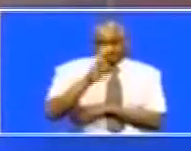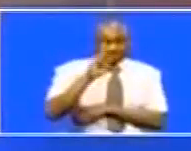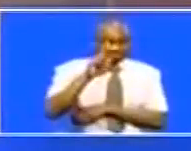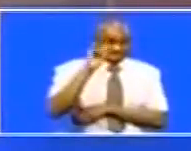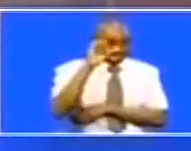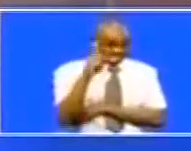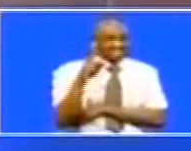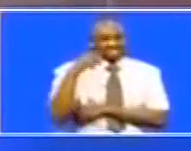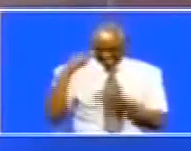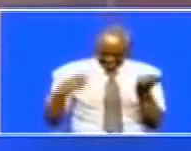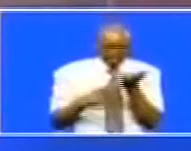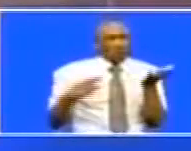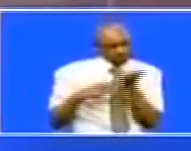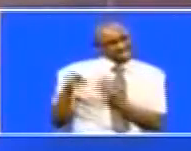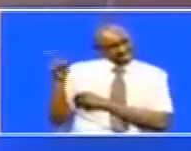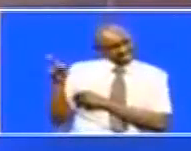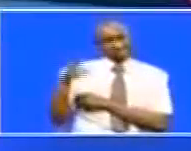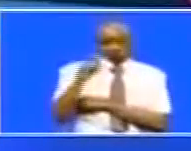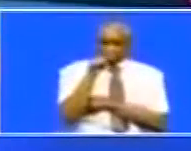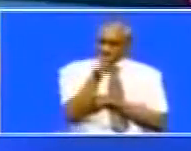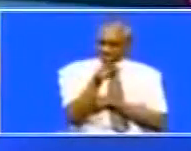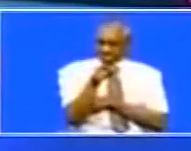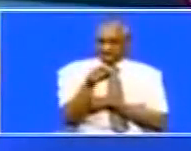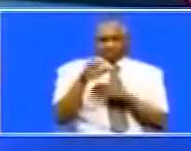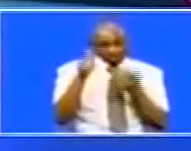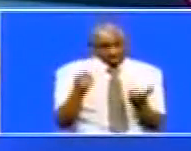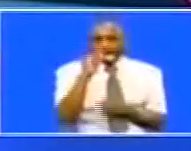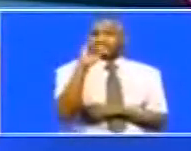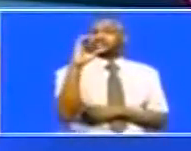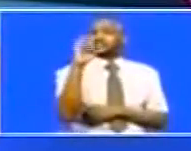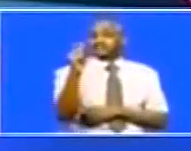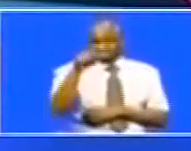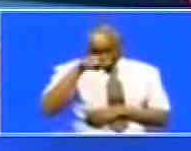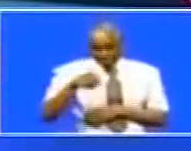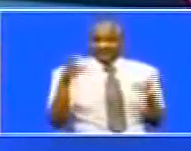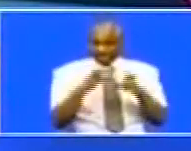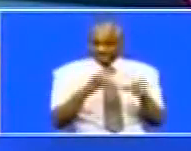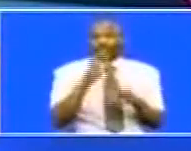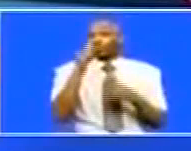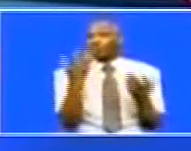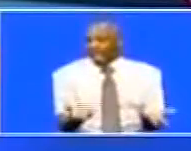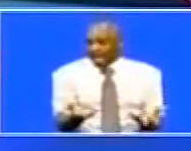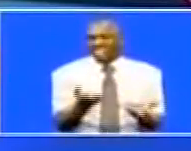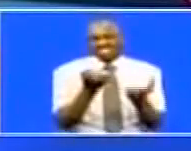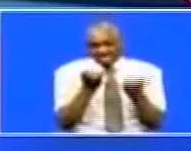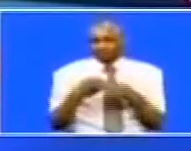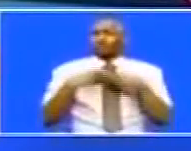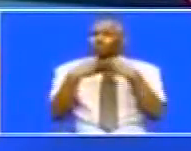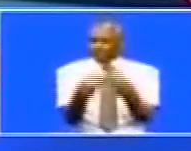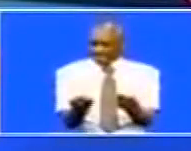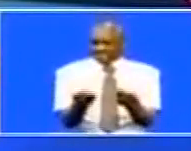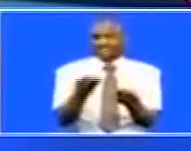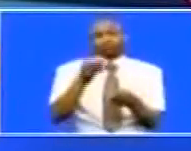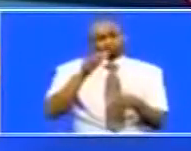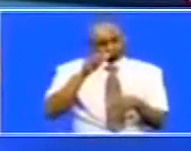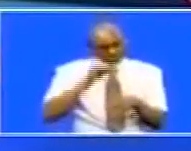of the latest technologies to come out of the iHub, is an ICT hardware company built out of the need to provide